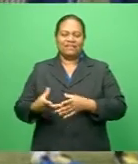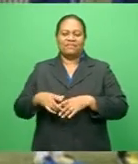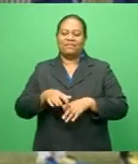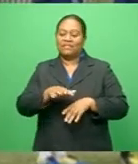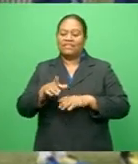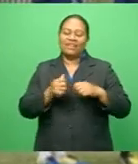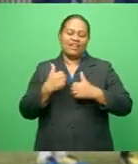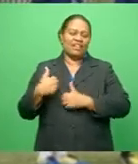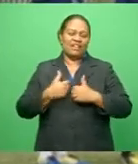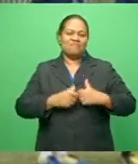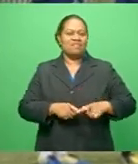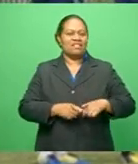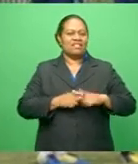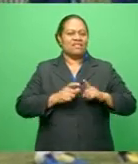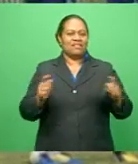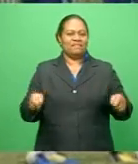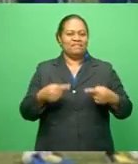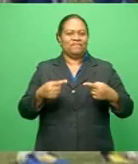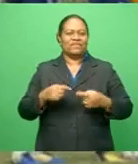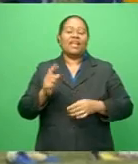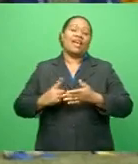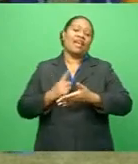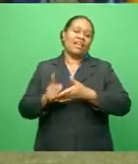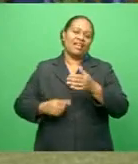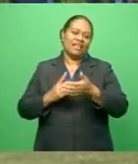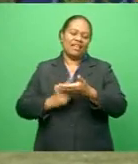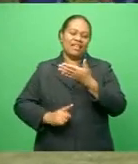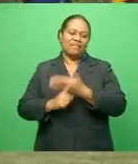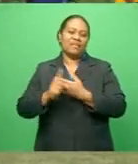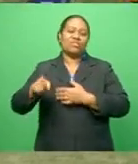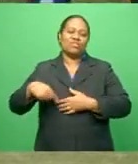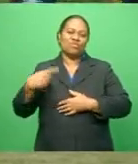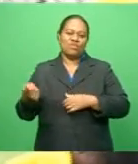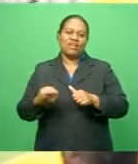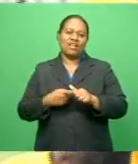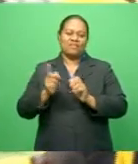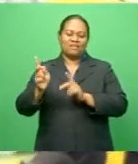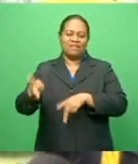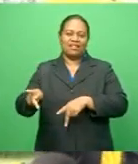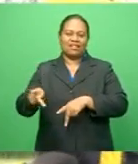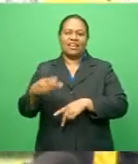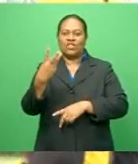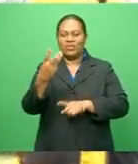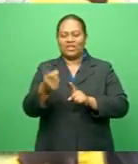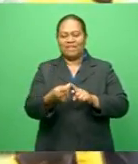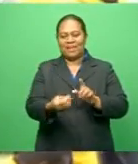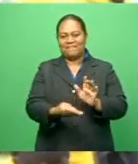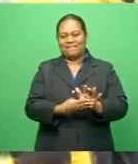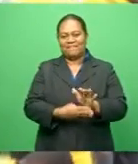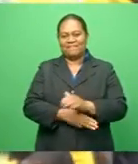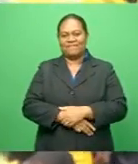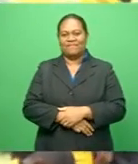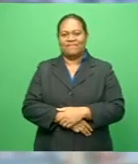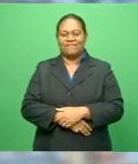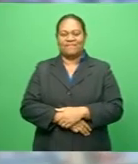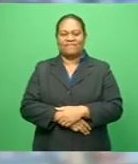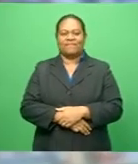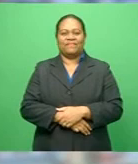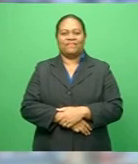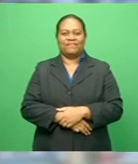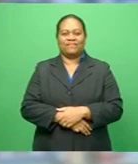brothers. The two sides will meet tomorrow at Albert Park in Suva at 3 p.m. Karlini Tavi, FBC